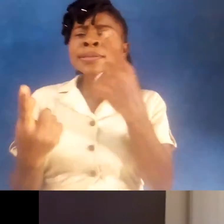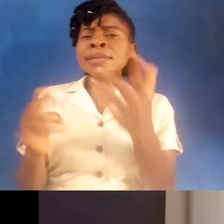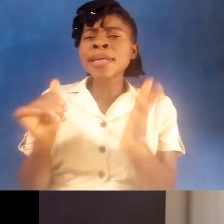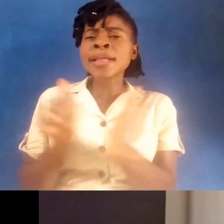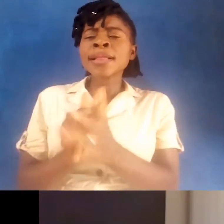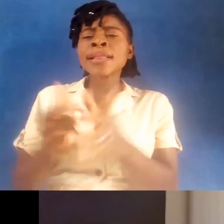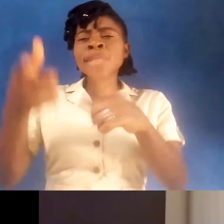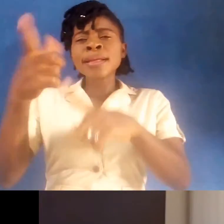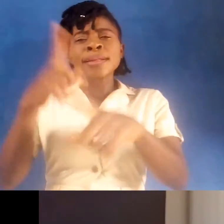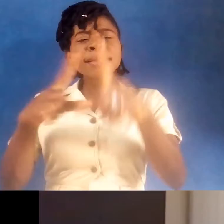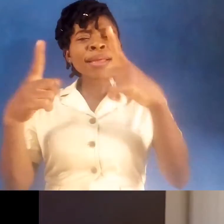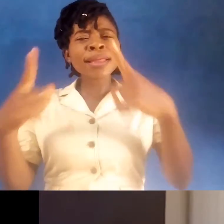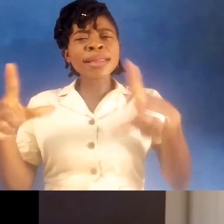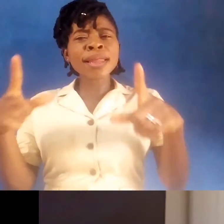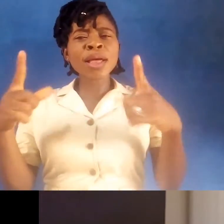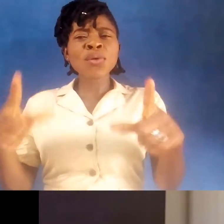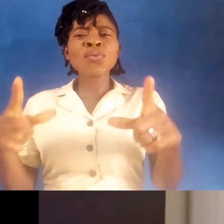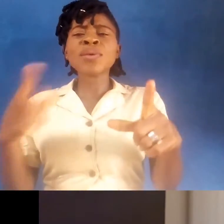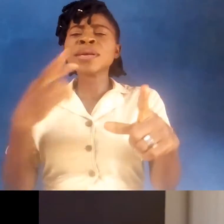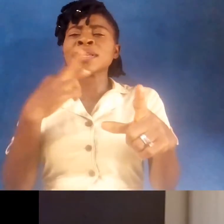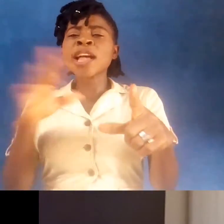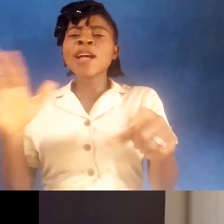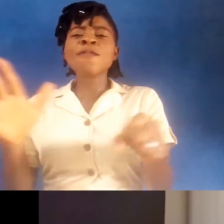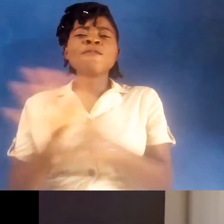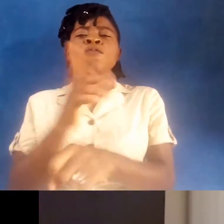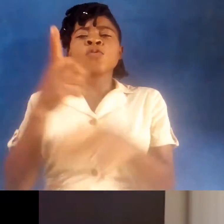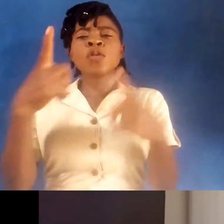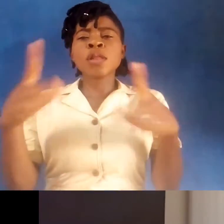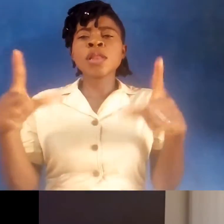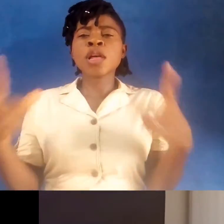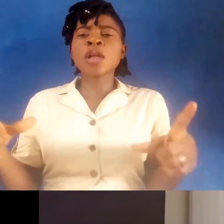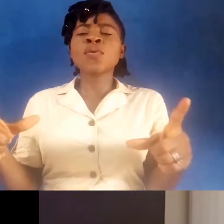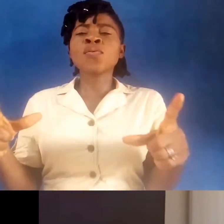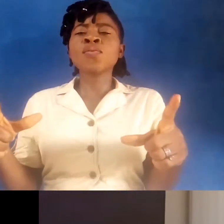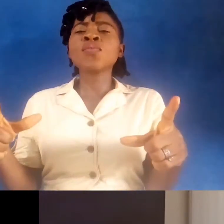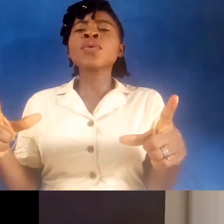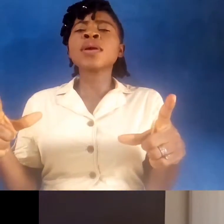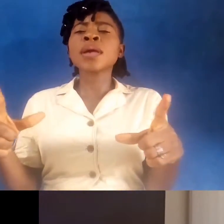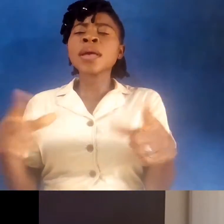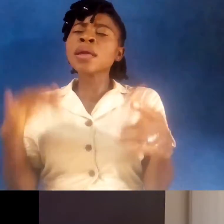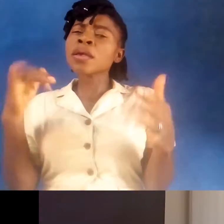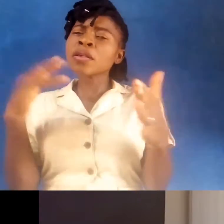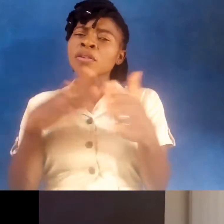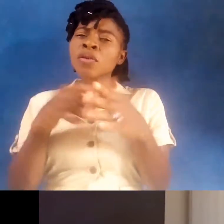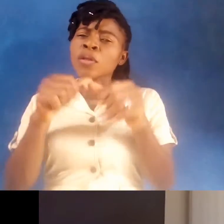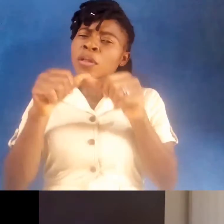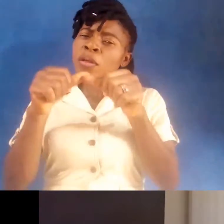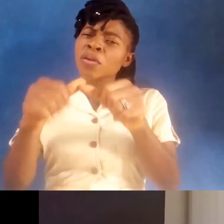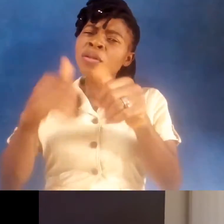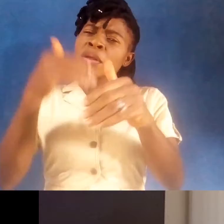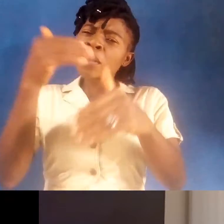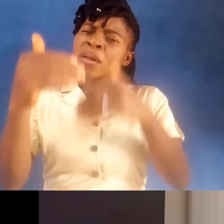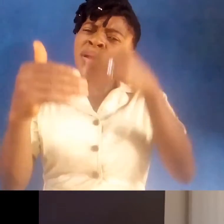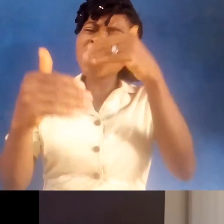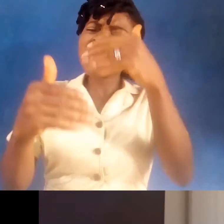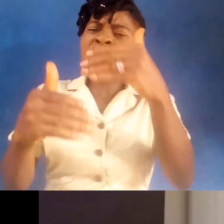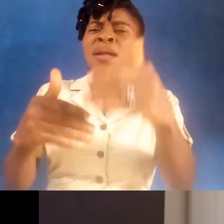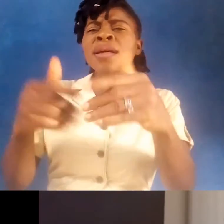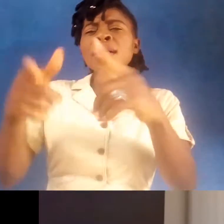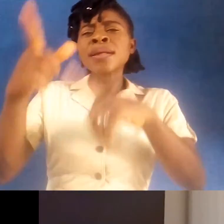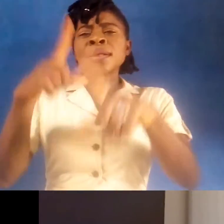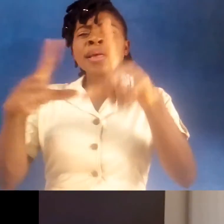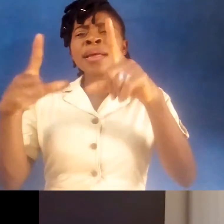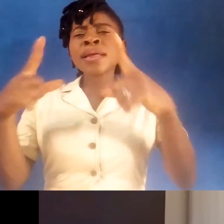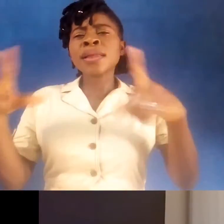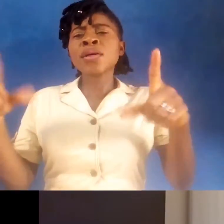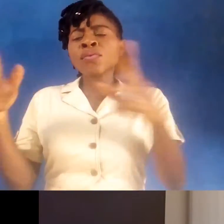Now, as study has continued to go on, sign linguists are beginning to look at sign languages, even the